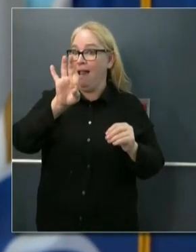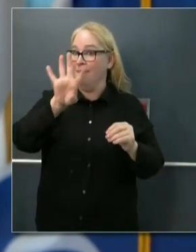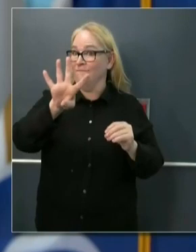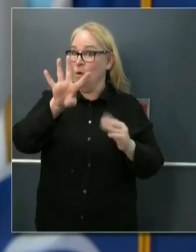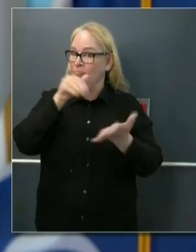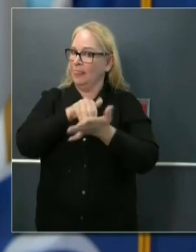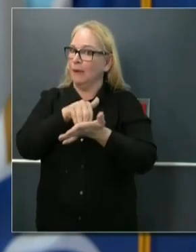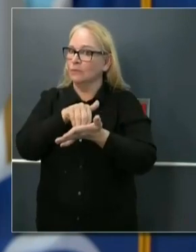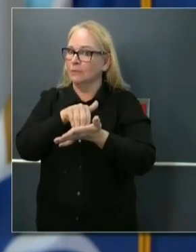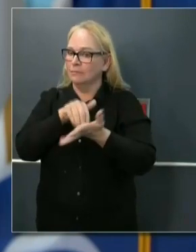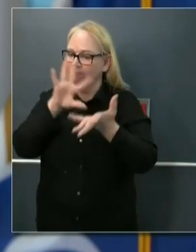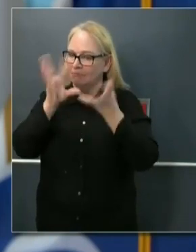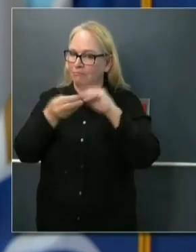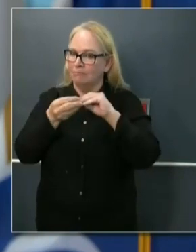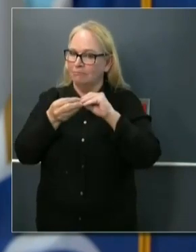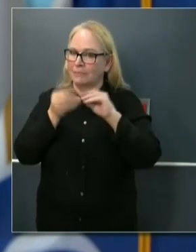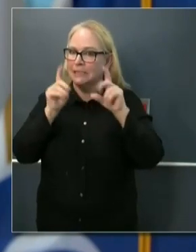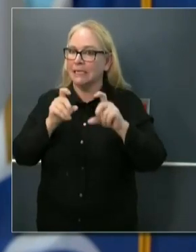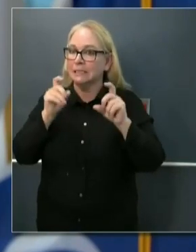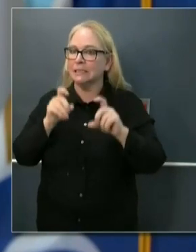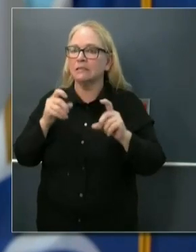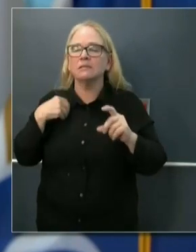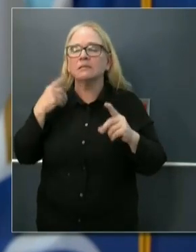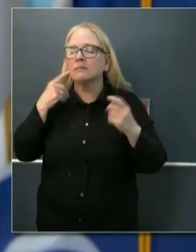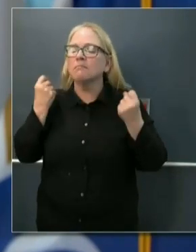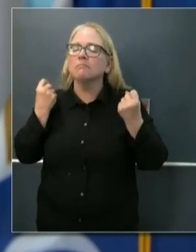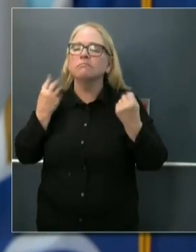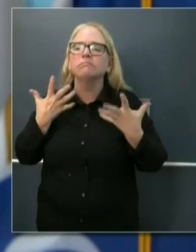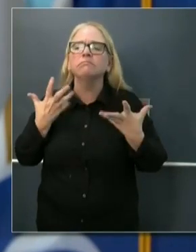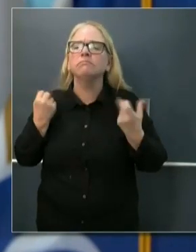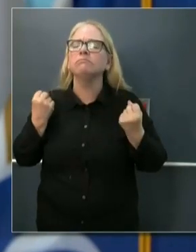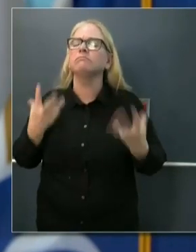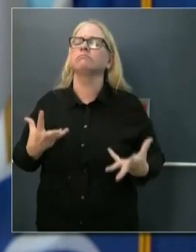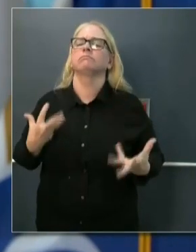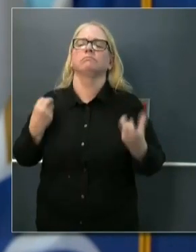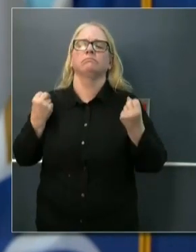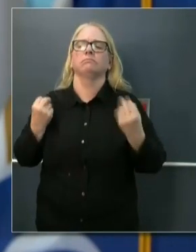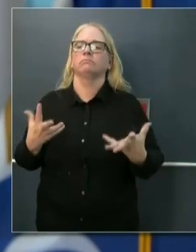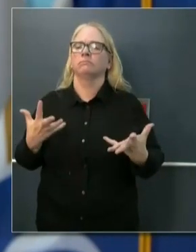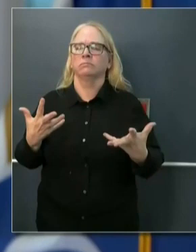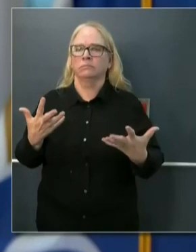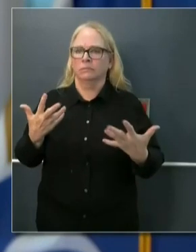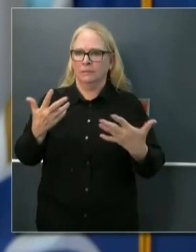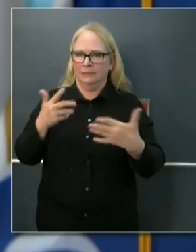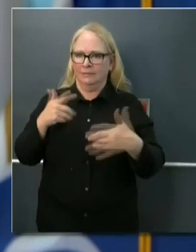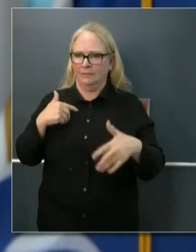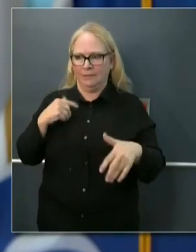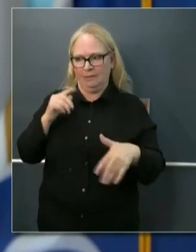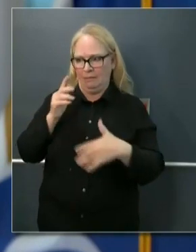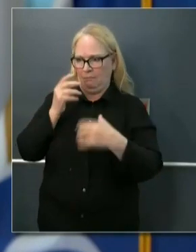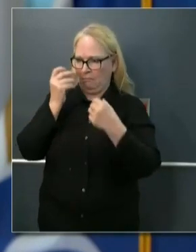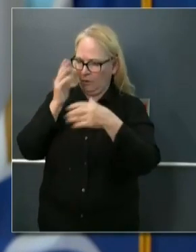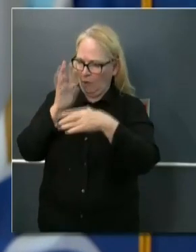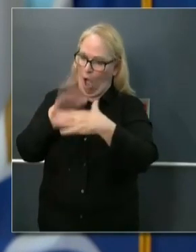conducted to date. We want to see multiples of what we're doing on an average day into the future. We have